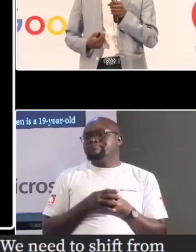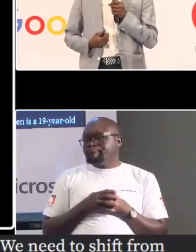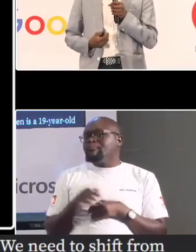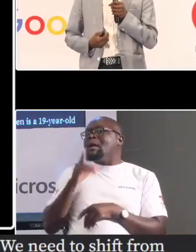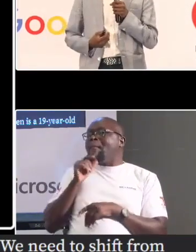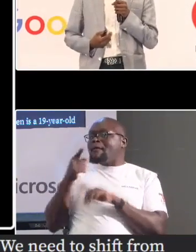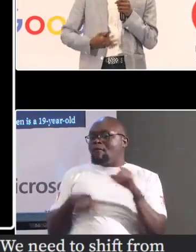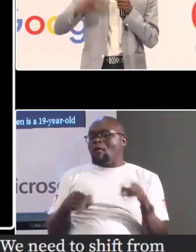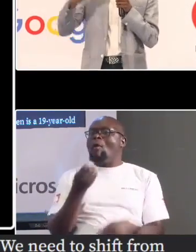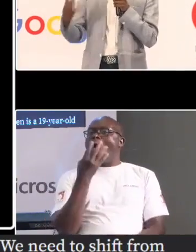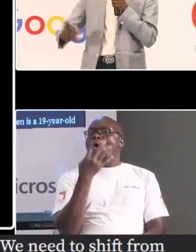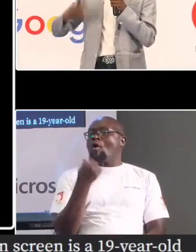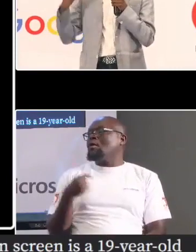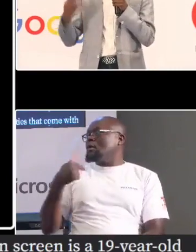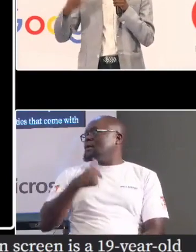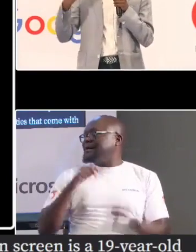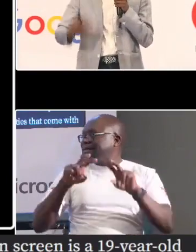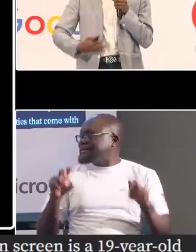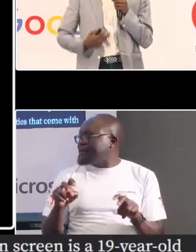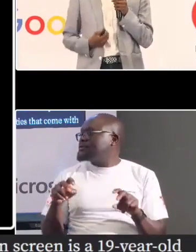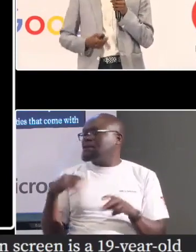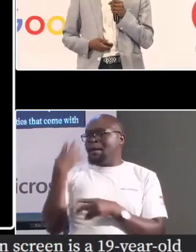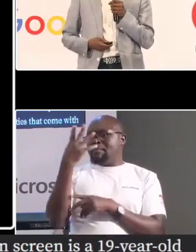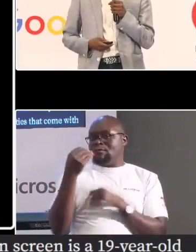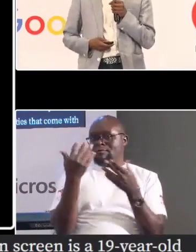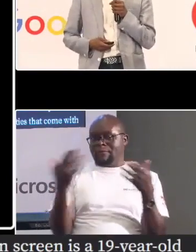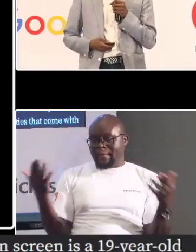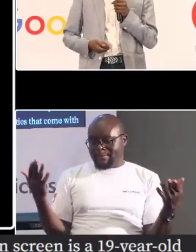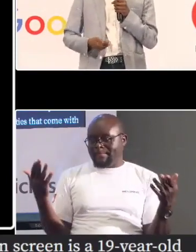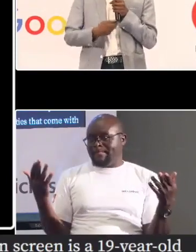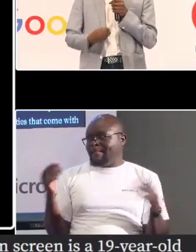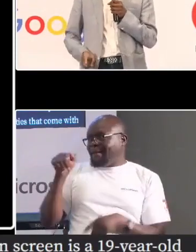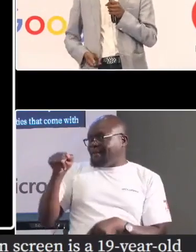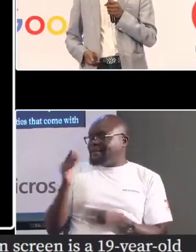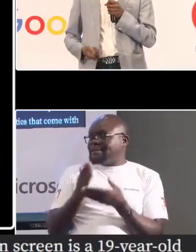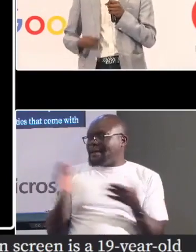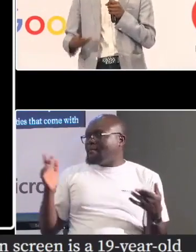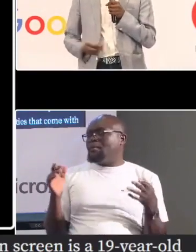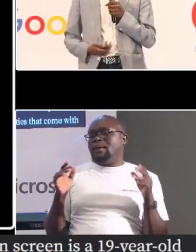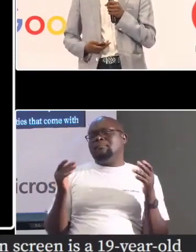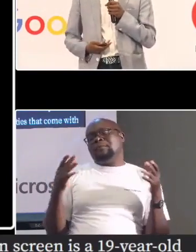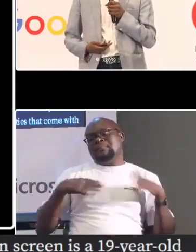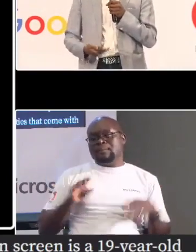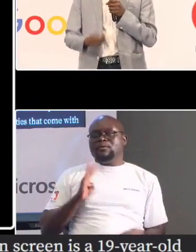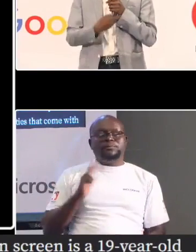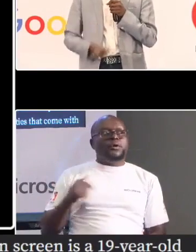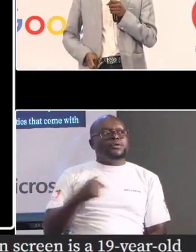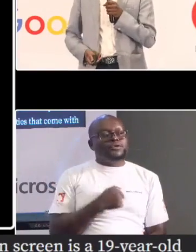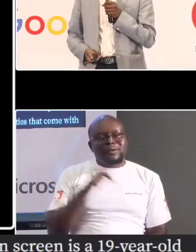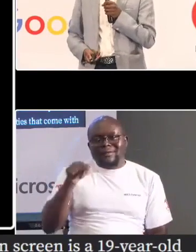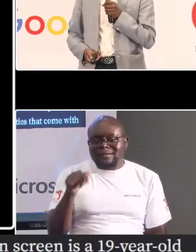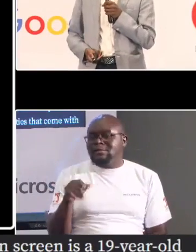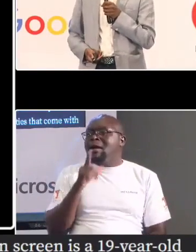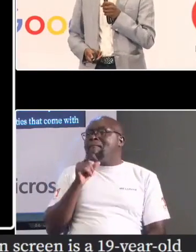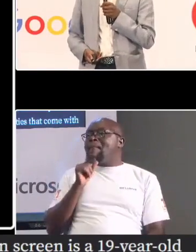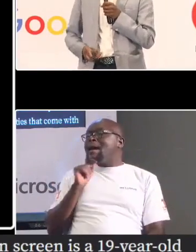gentleman from Hong Kong, and research is a beautiful thing. These are some of the images of people we spoke to. This